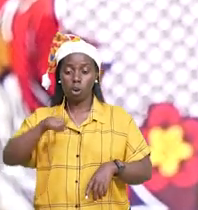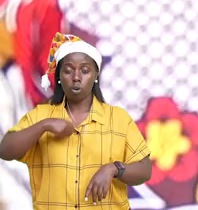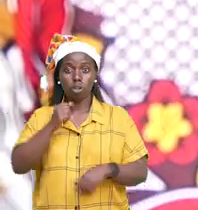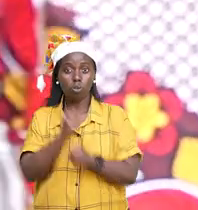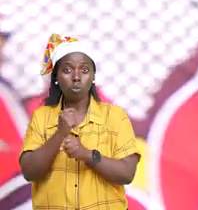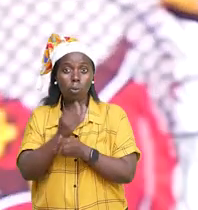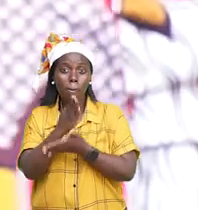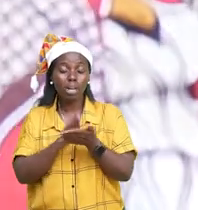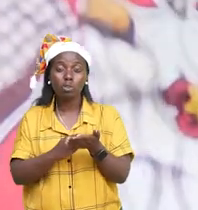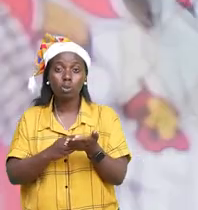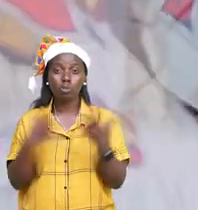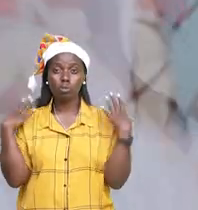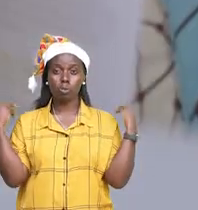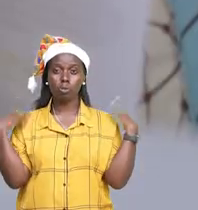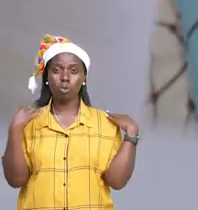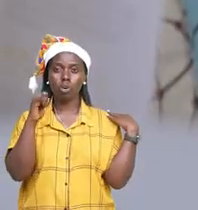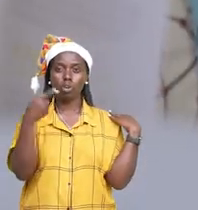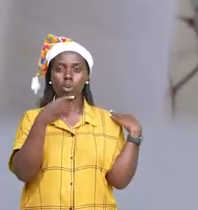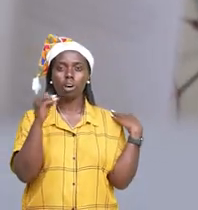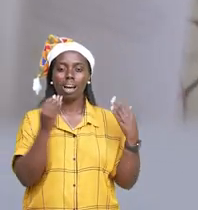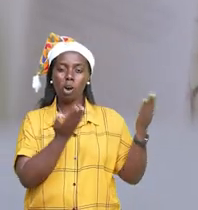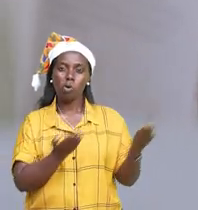the art of yoga. Welcome.